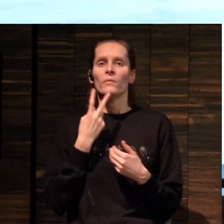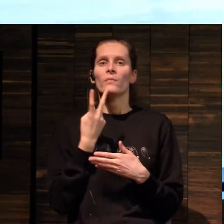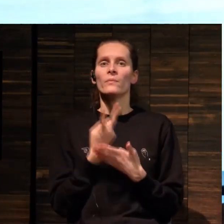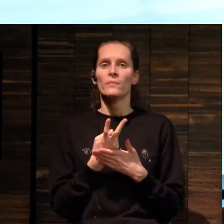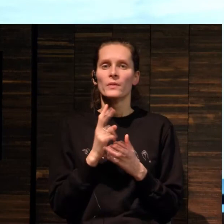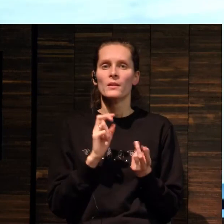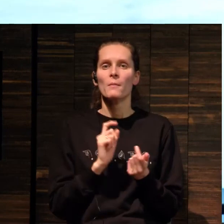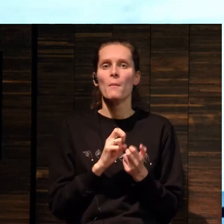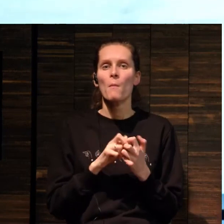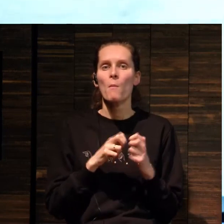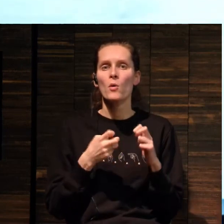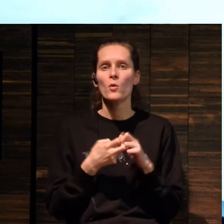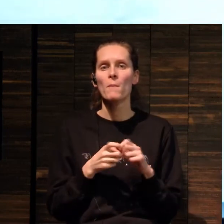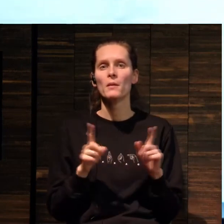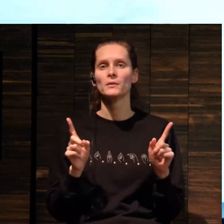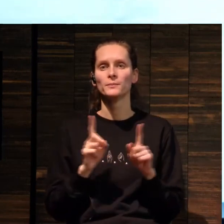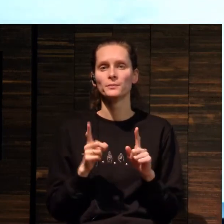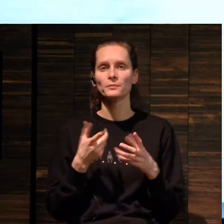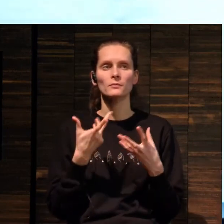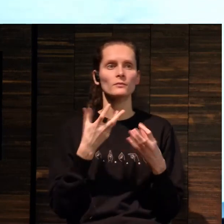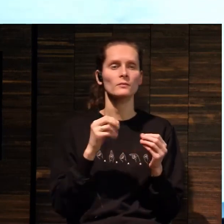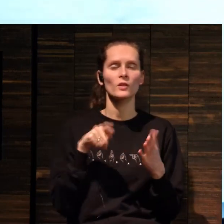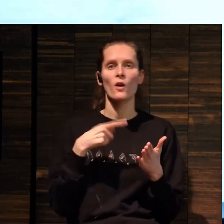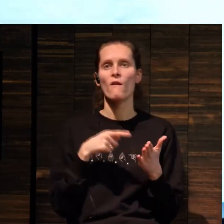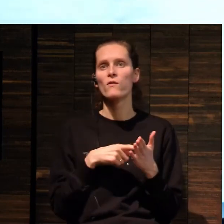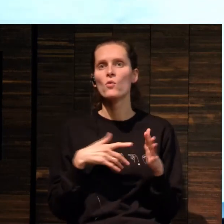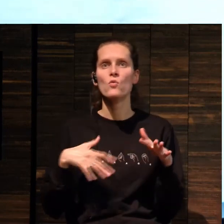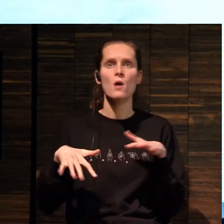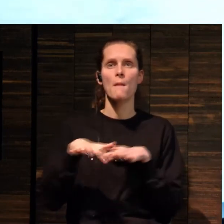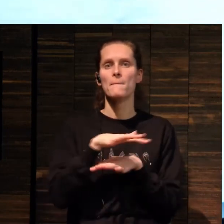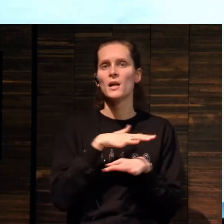And today we are facing the issue